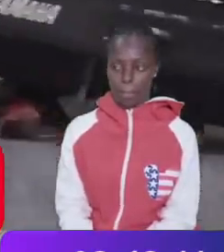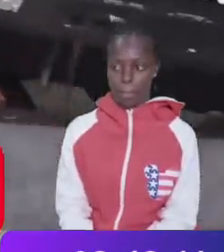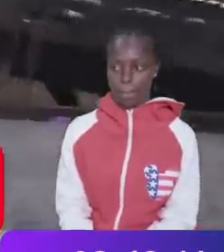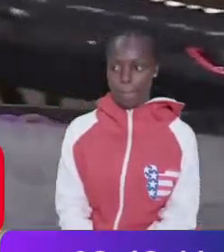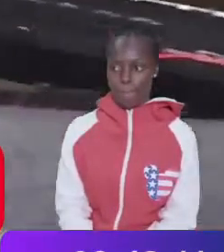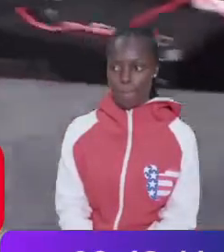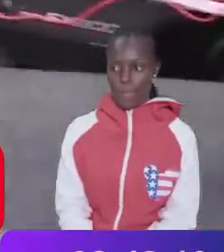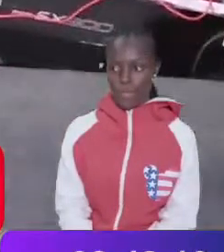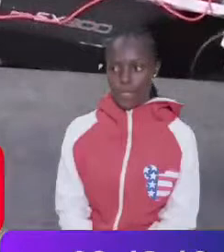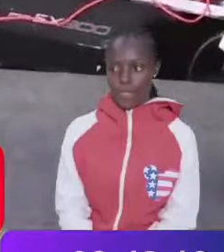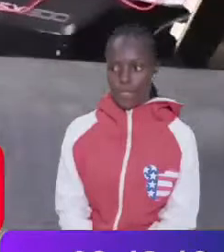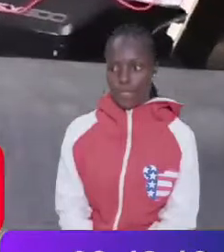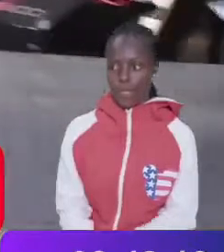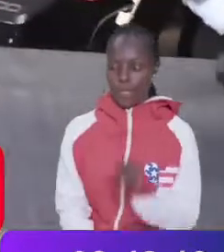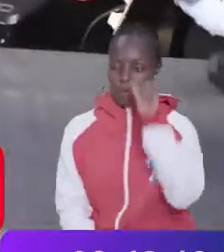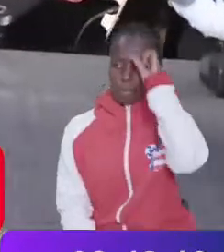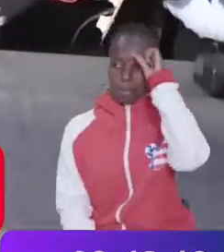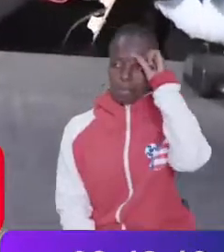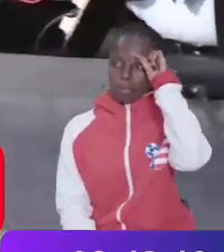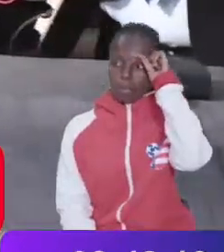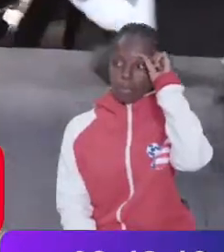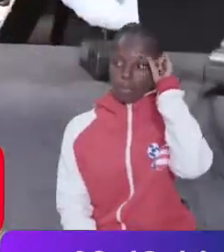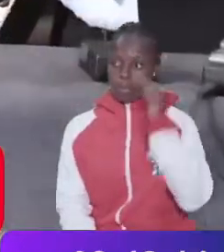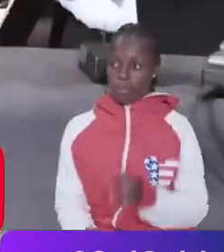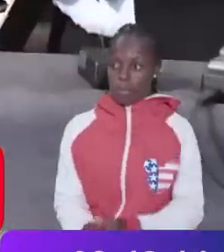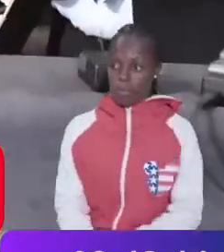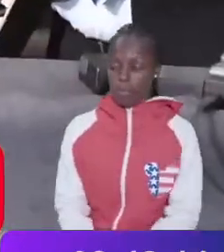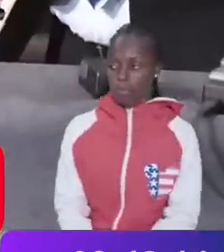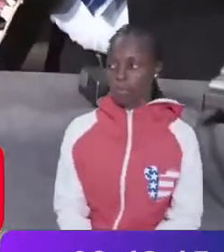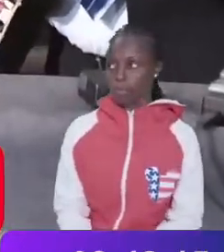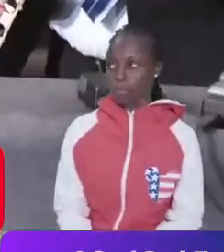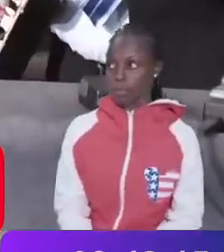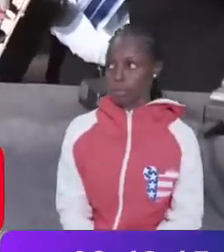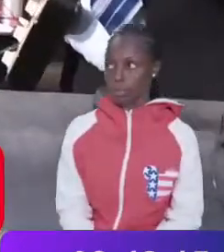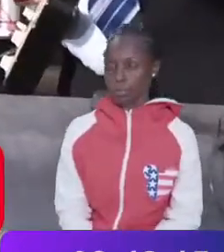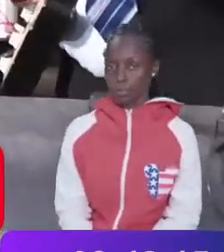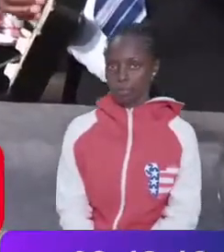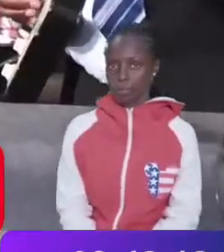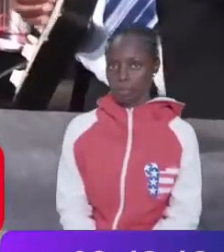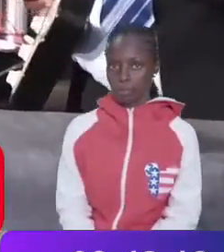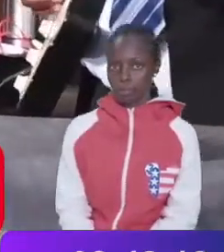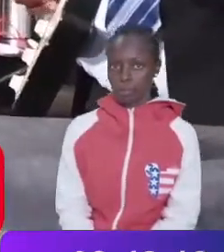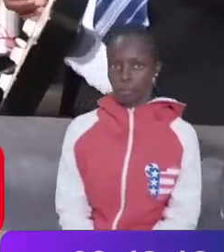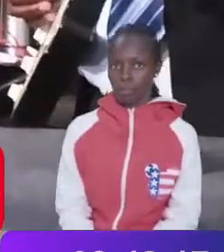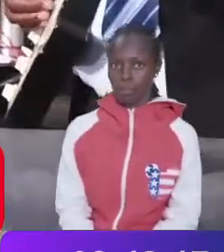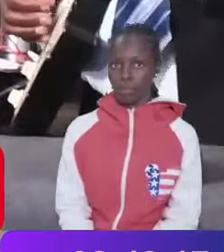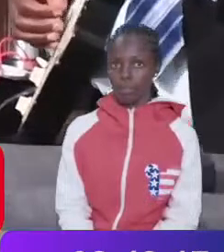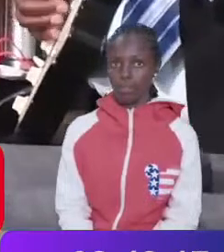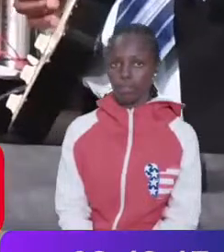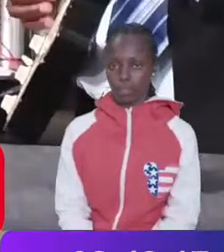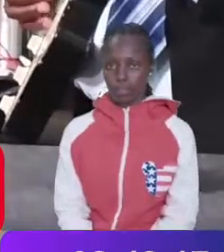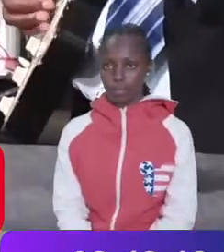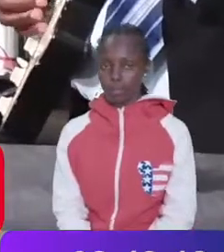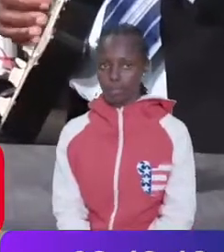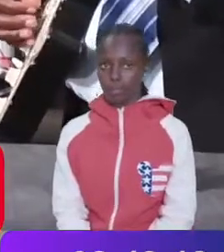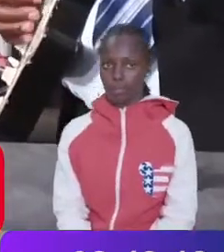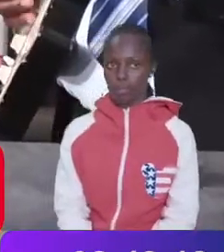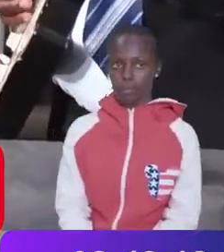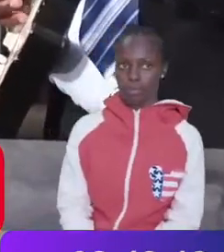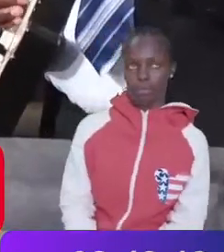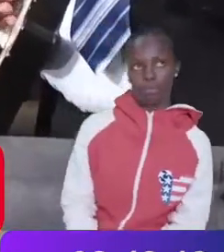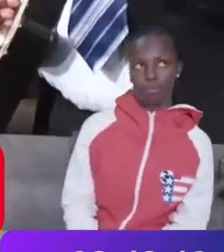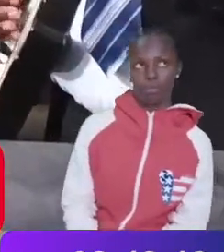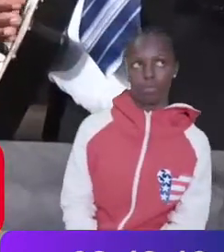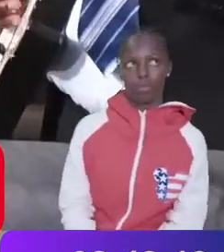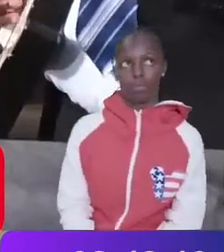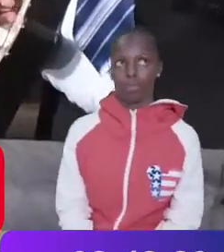We shall make it because of your mercy. We shall make it because of your loving kindness. Oh Jehovah Lord, we thank you. We appreciate you